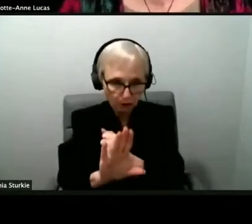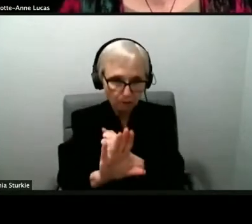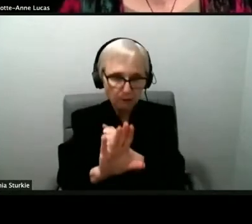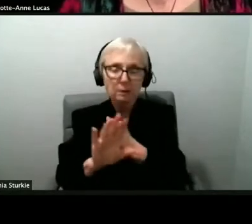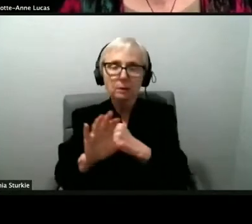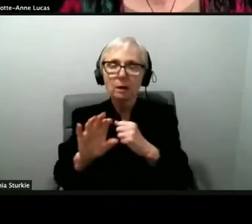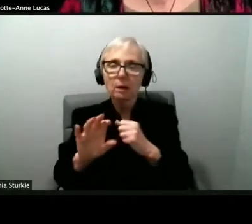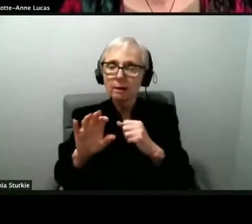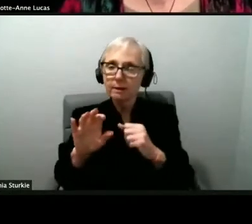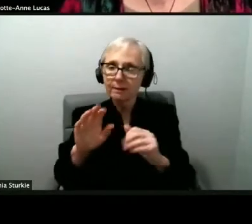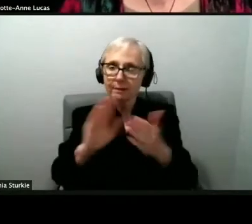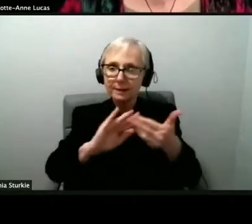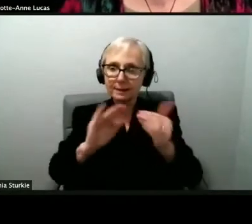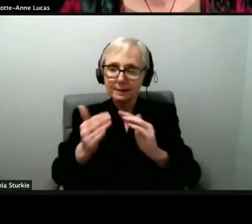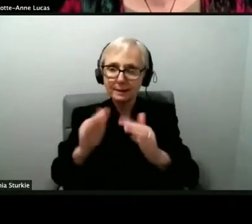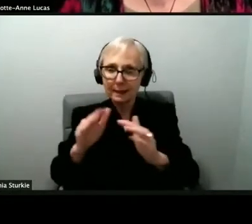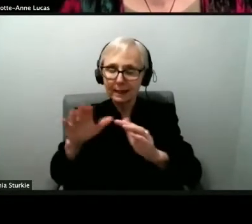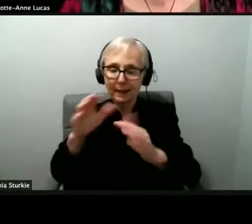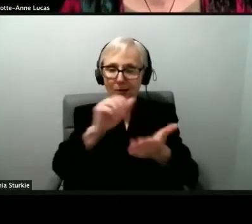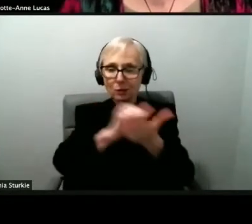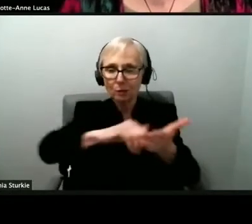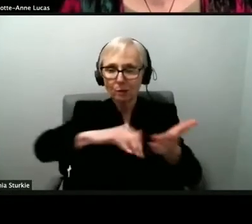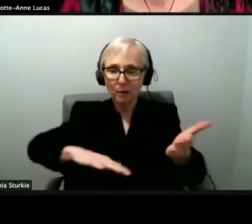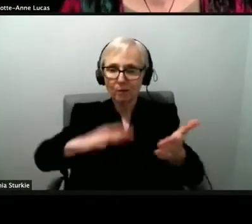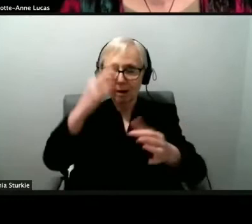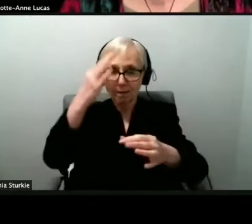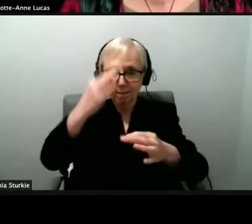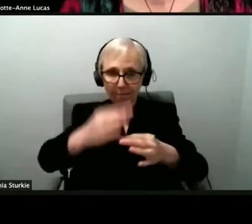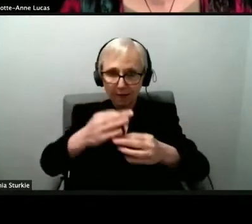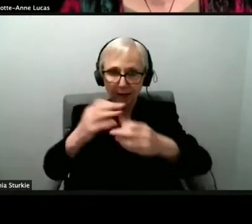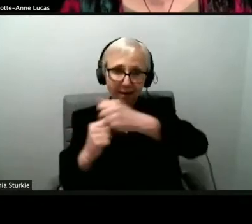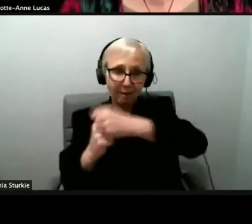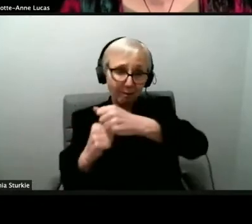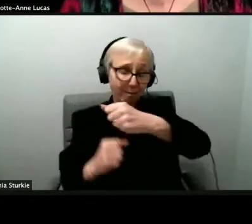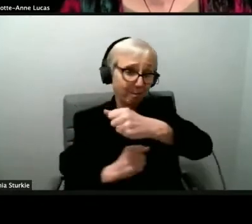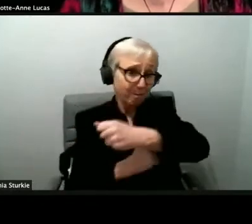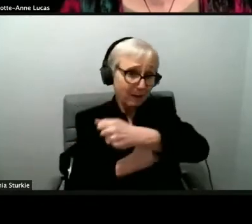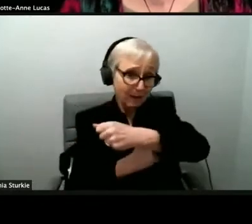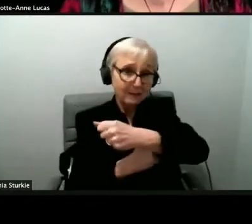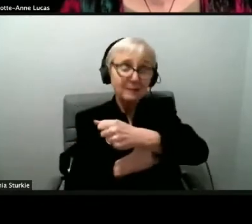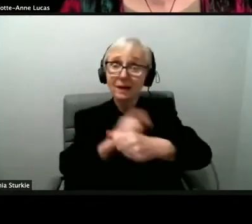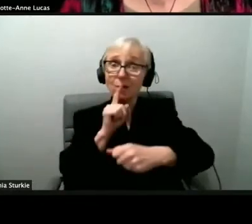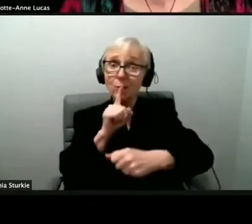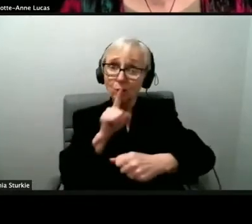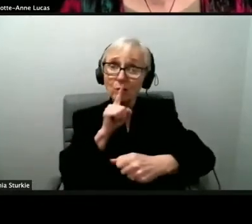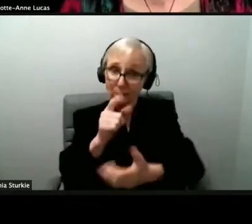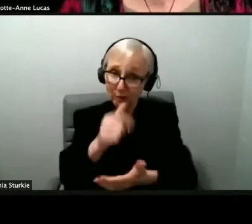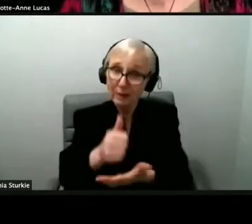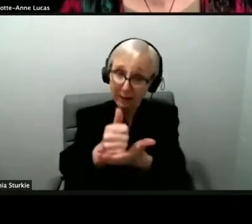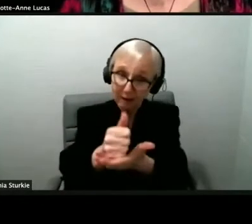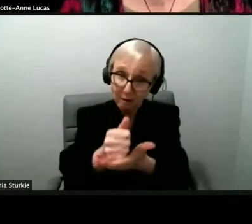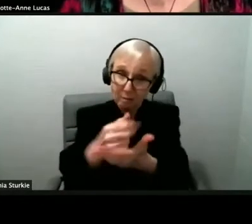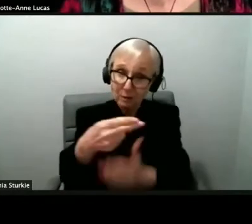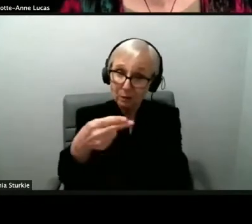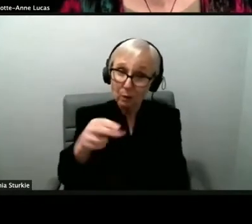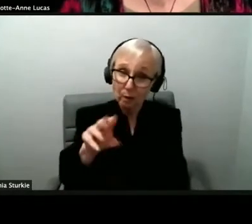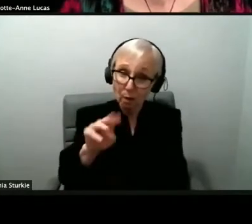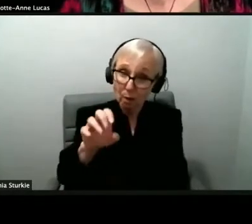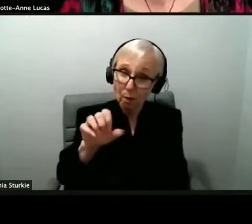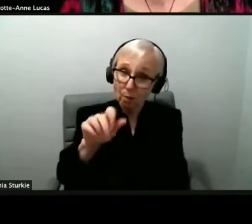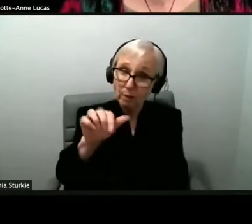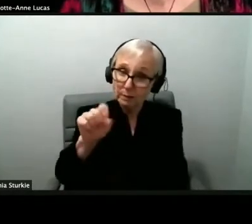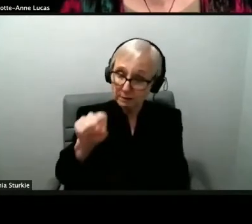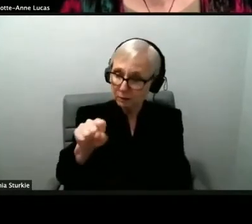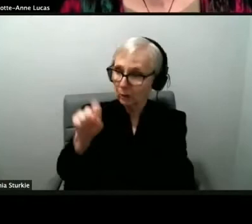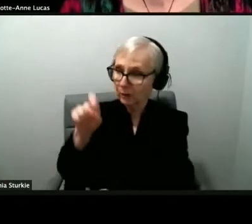really taken away our faith-based community that really, really helps with the homeless. So I feel like we need to support the faith-based